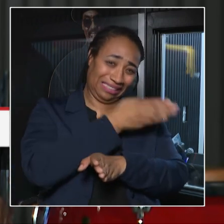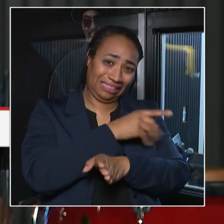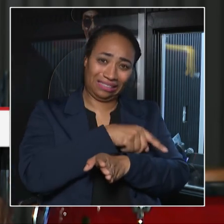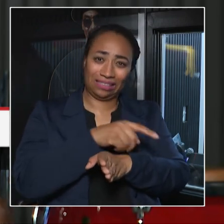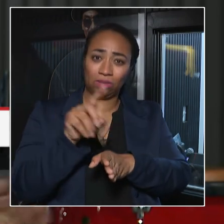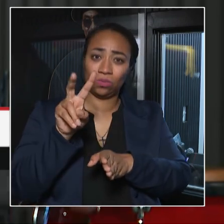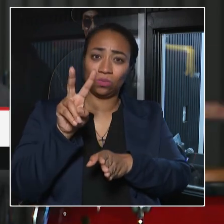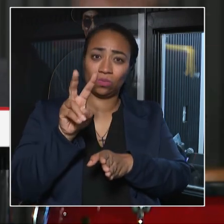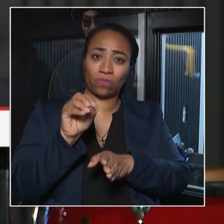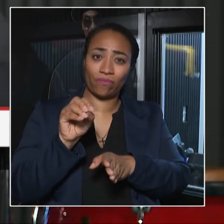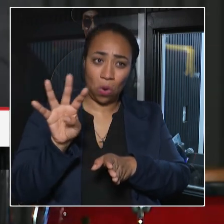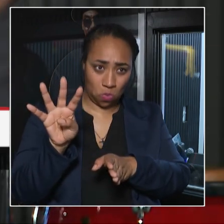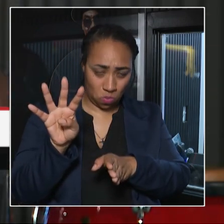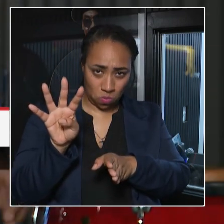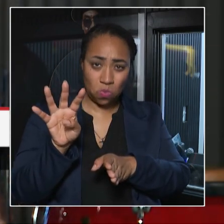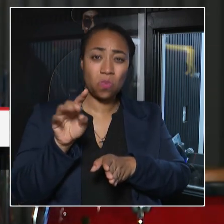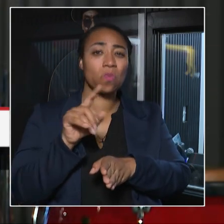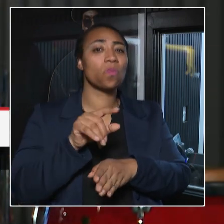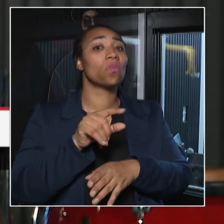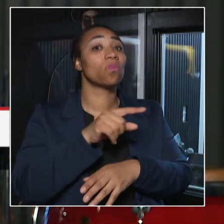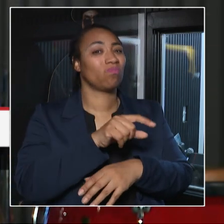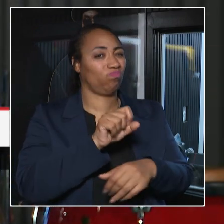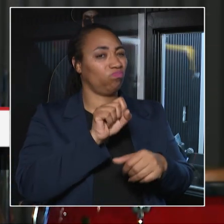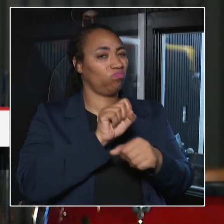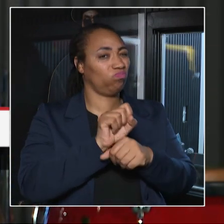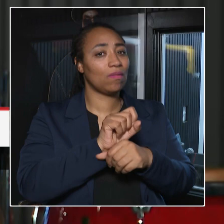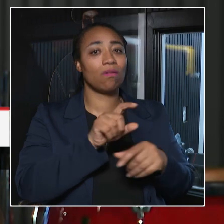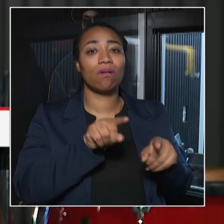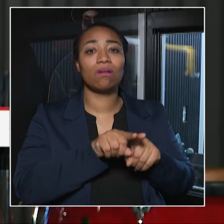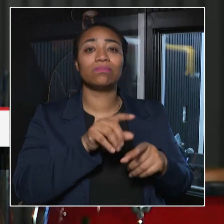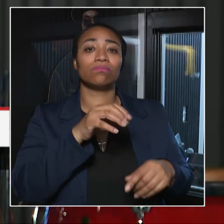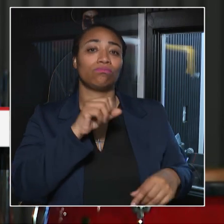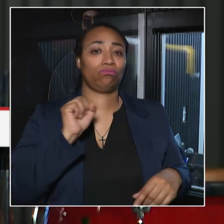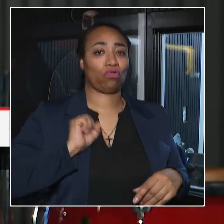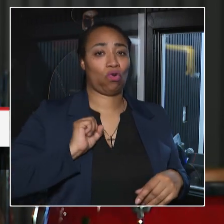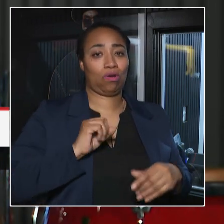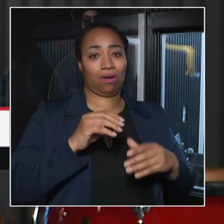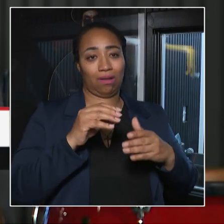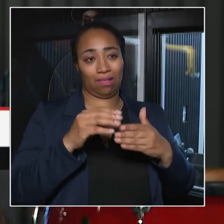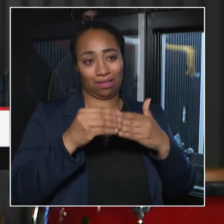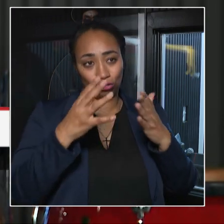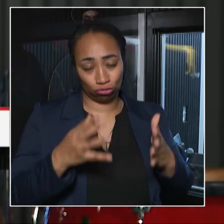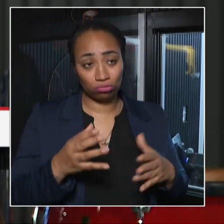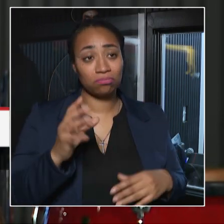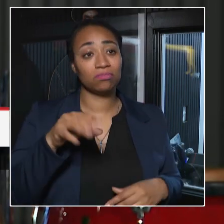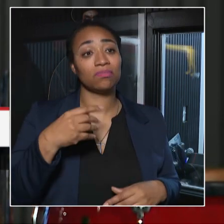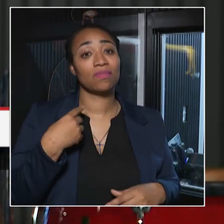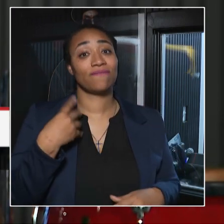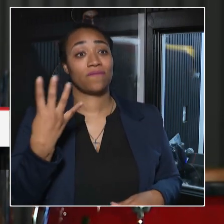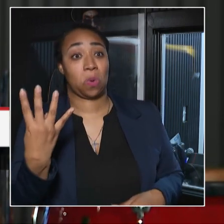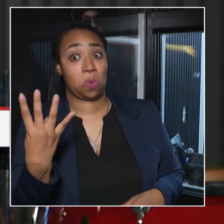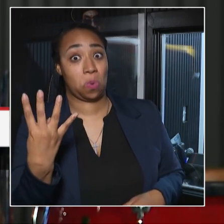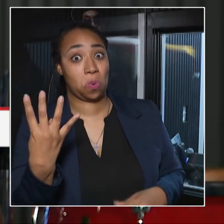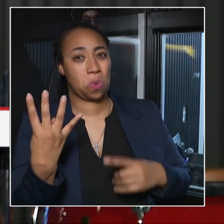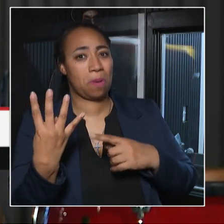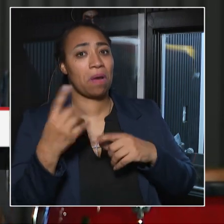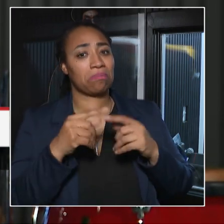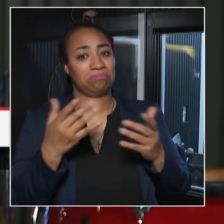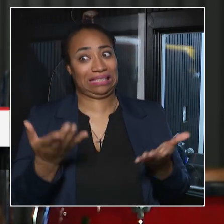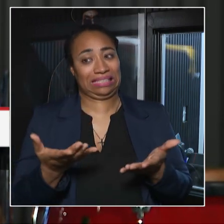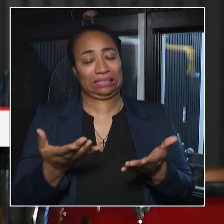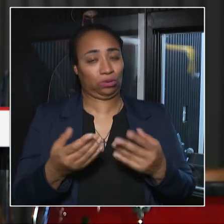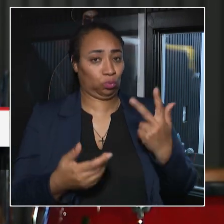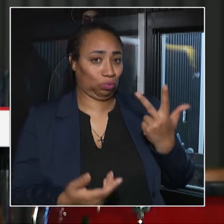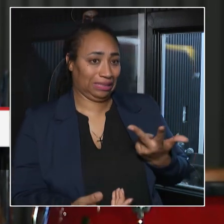stayed, and they own these 3 properties with us. So you don't see that happening in America, where you take former gang members and then their names go on